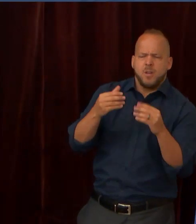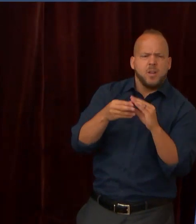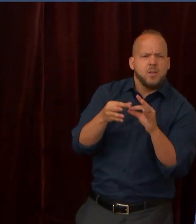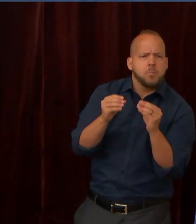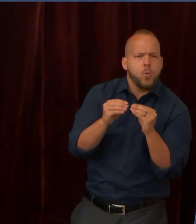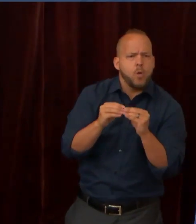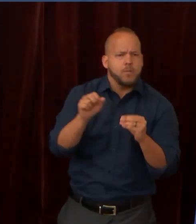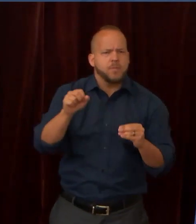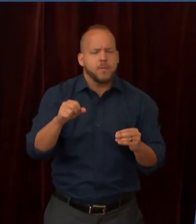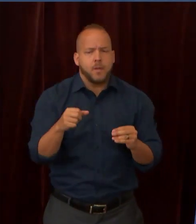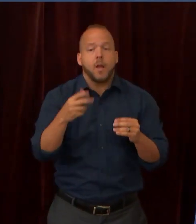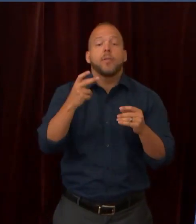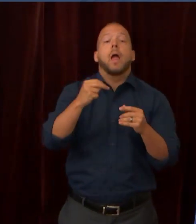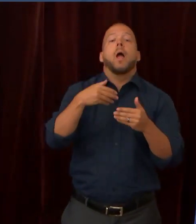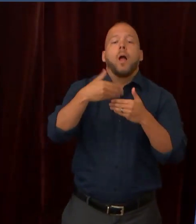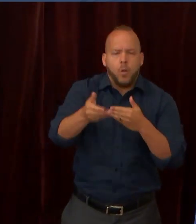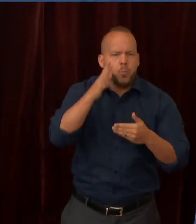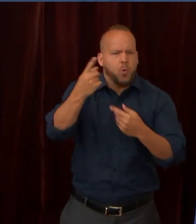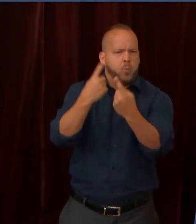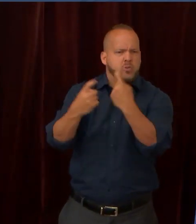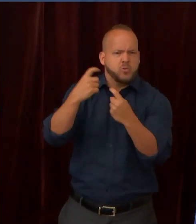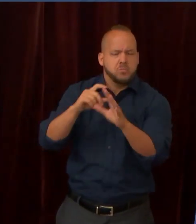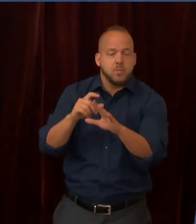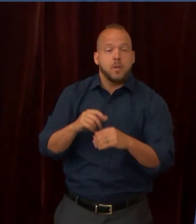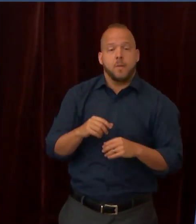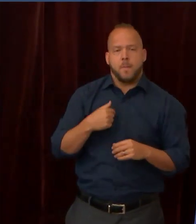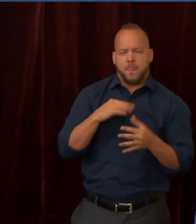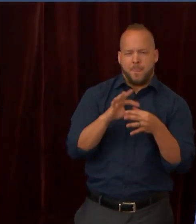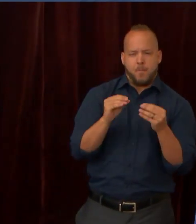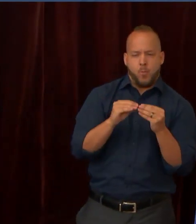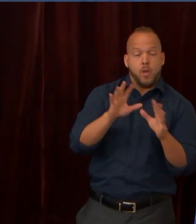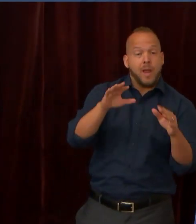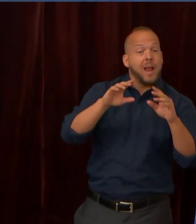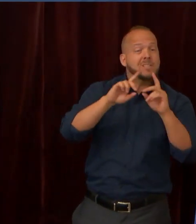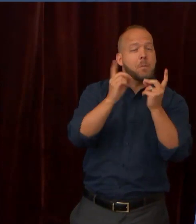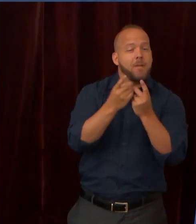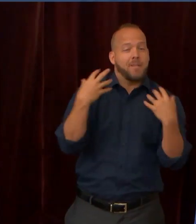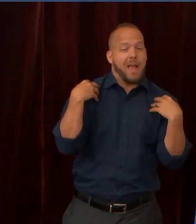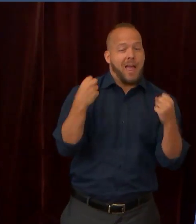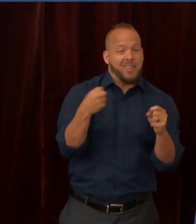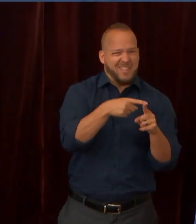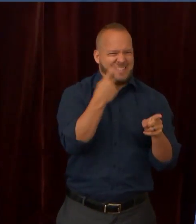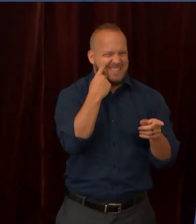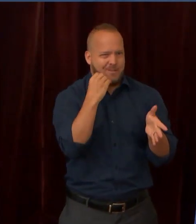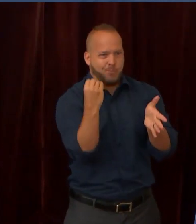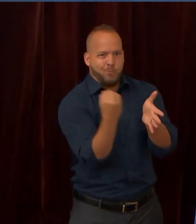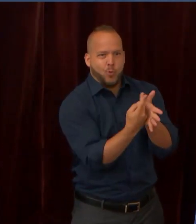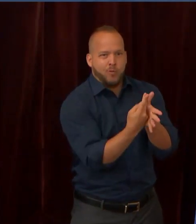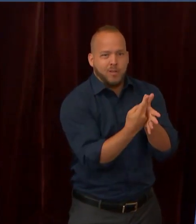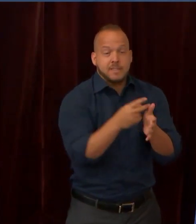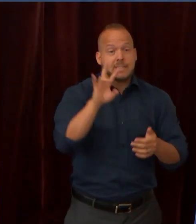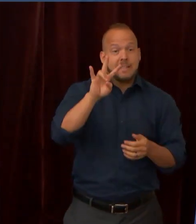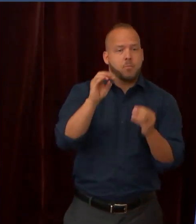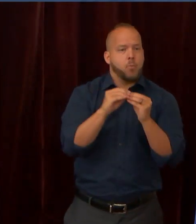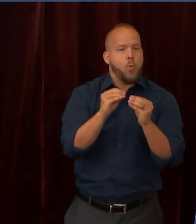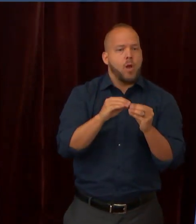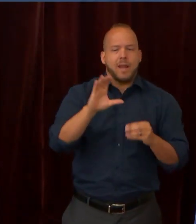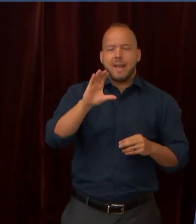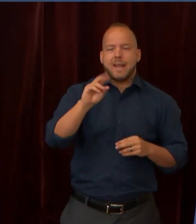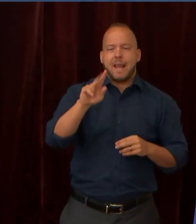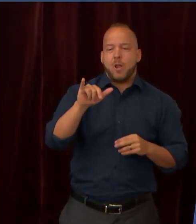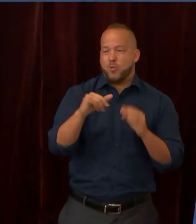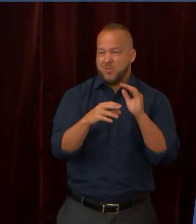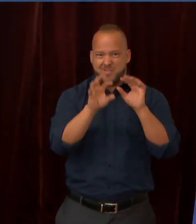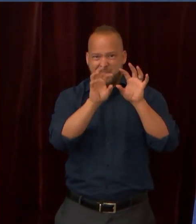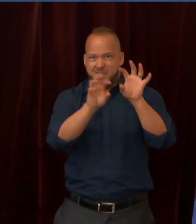that our Department of Health has approved 7 more counties to move forward to phase 2. This morning, that was added to that group, Thurston,